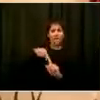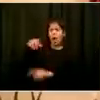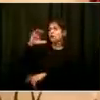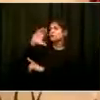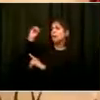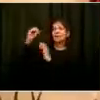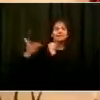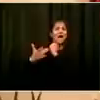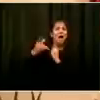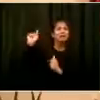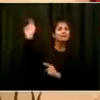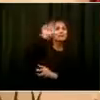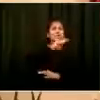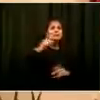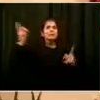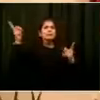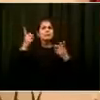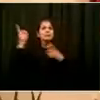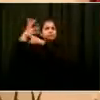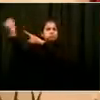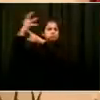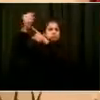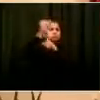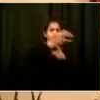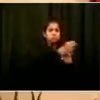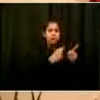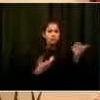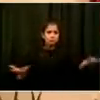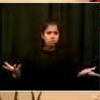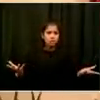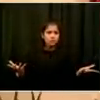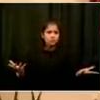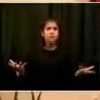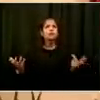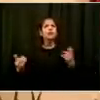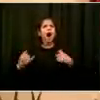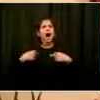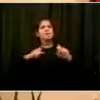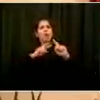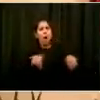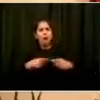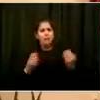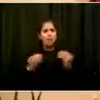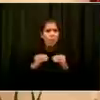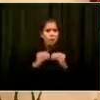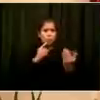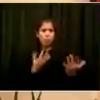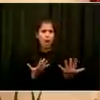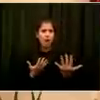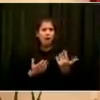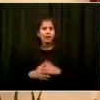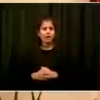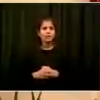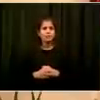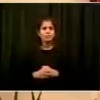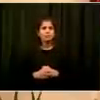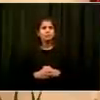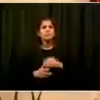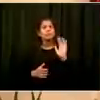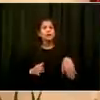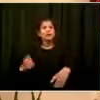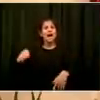the manufacturers are having a hard time filling these orders. And while we've been prioritized and we're getting these devices ahead of many